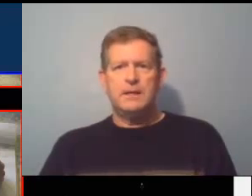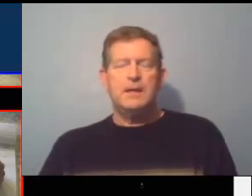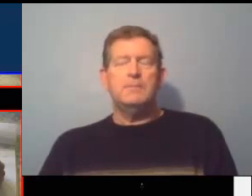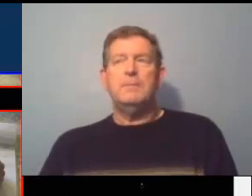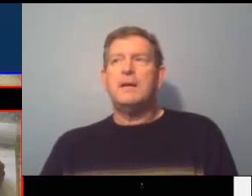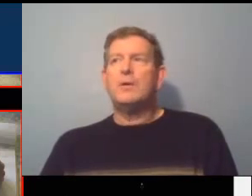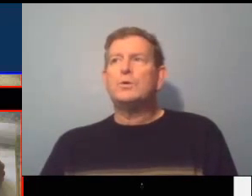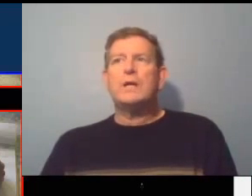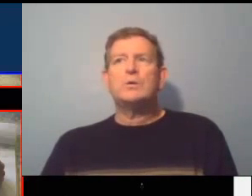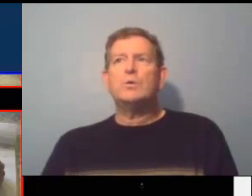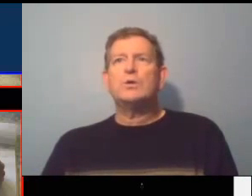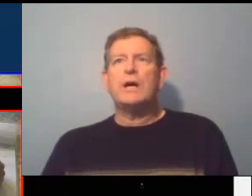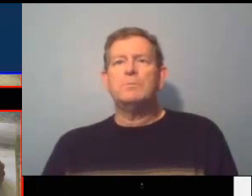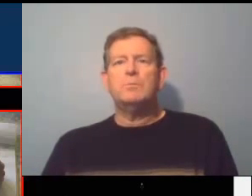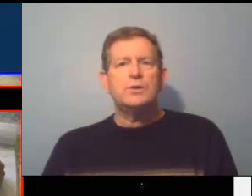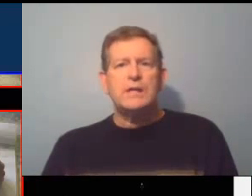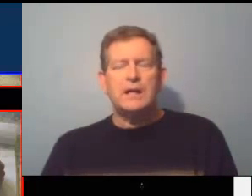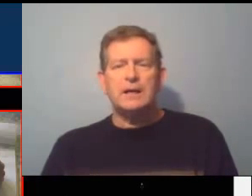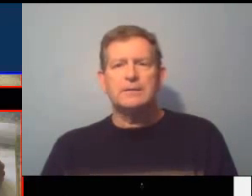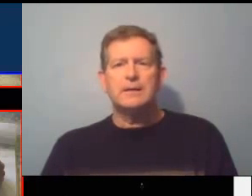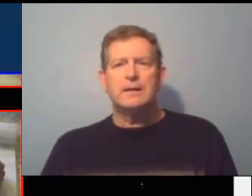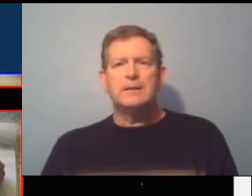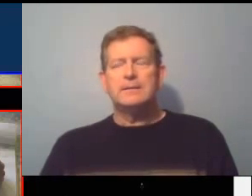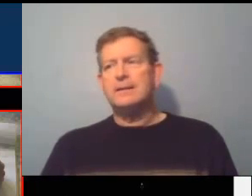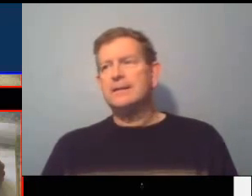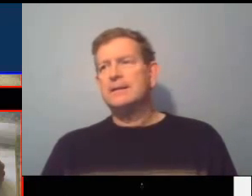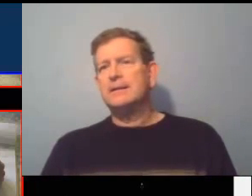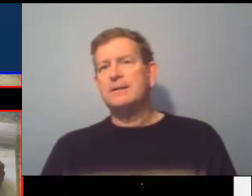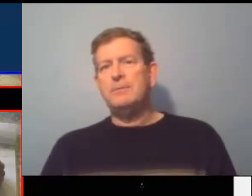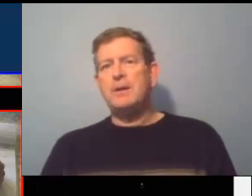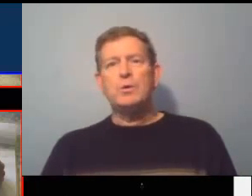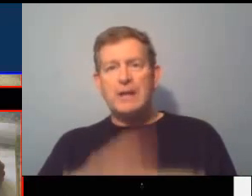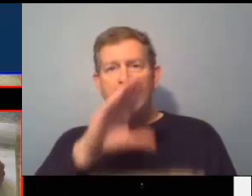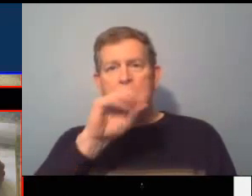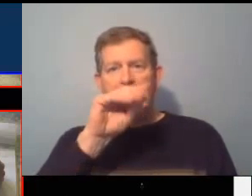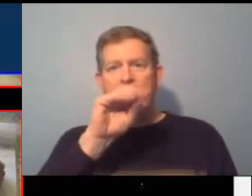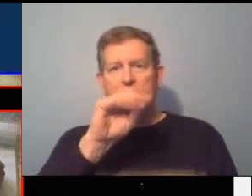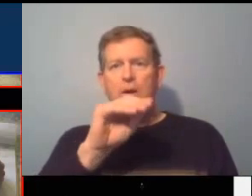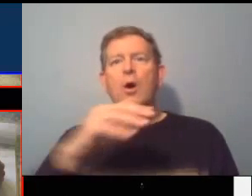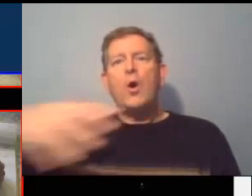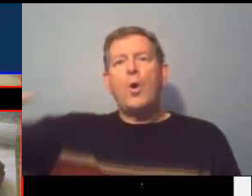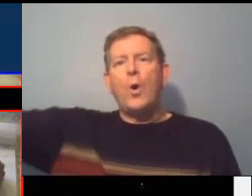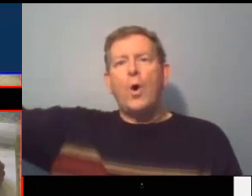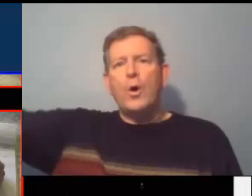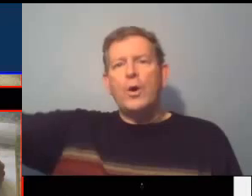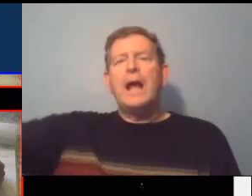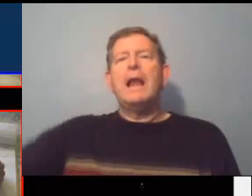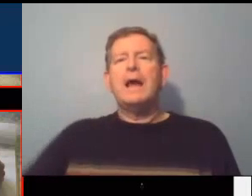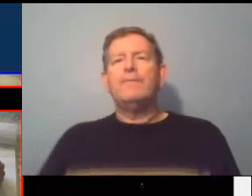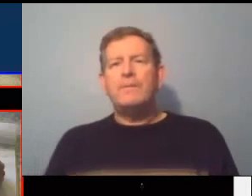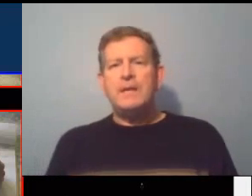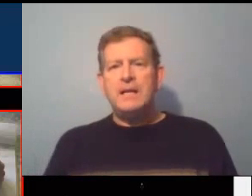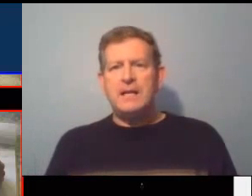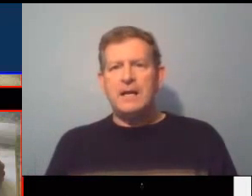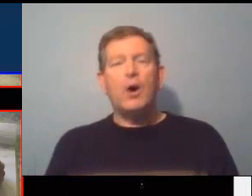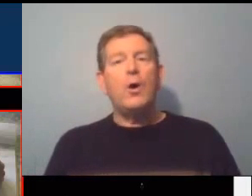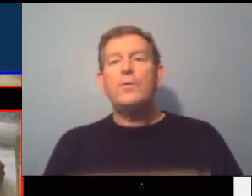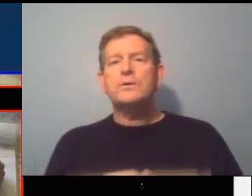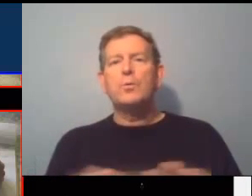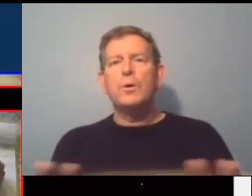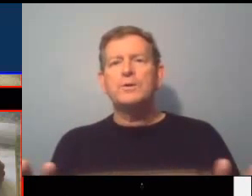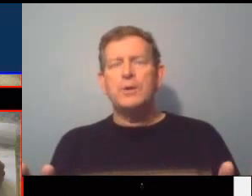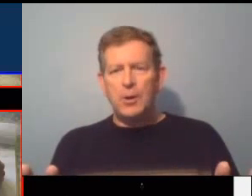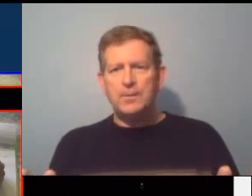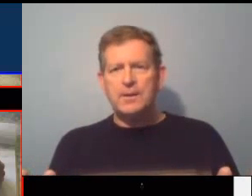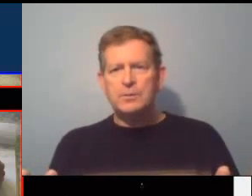televisión. Me gusta escuchar música. Me gusta hablar con la familia. All